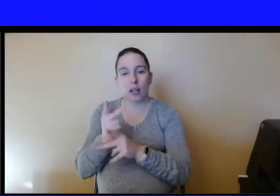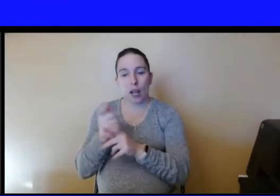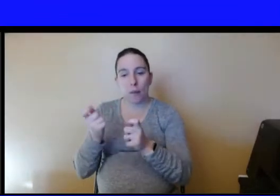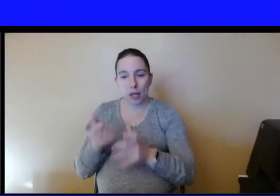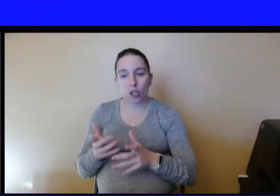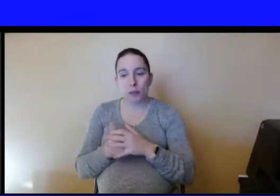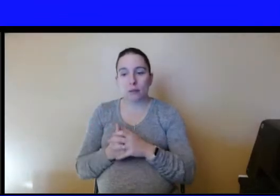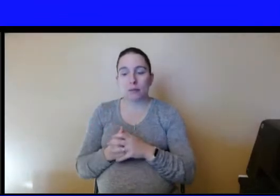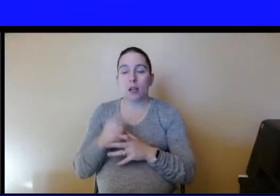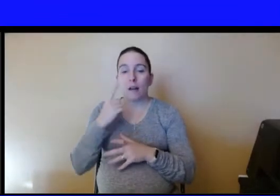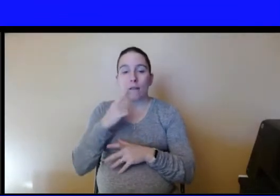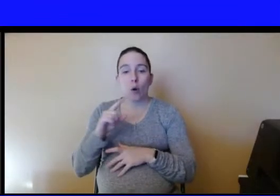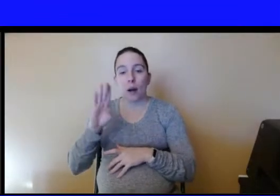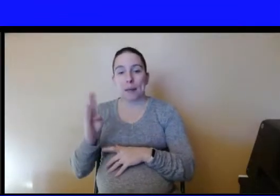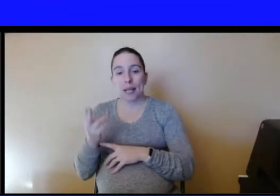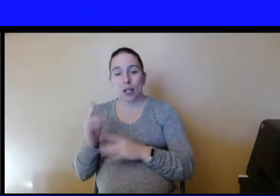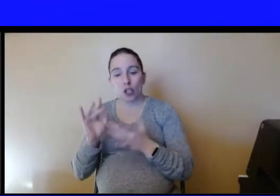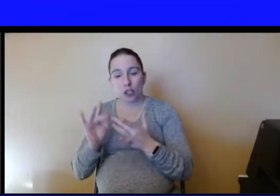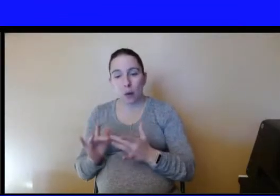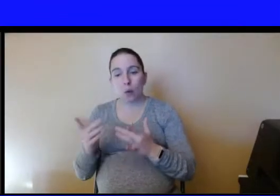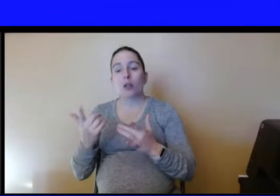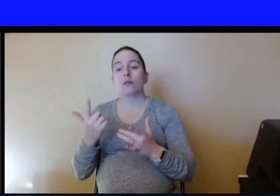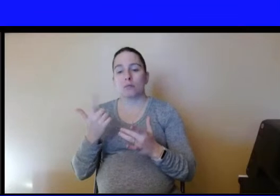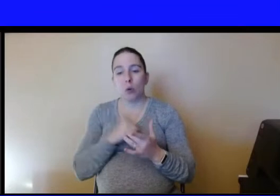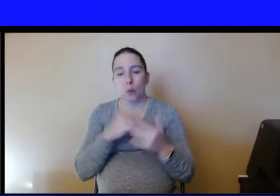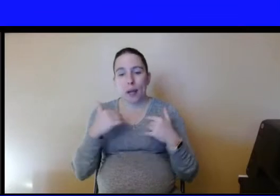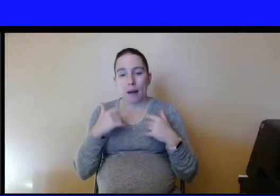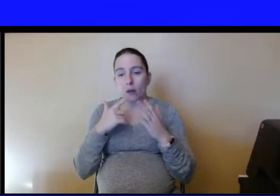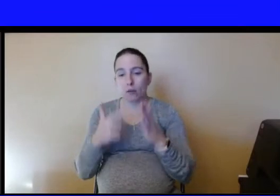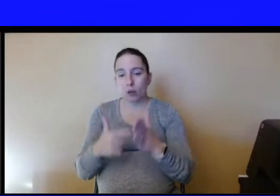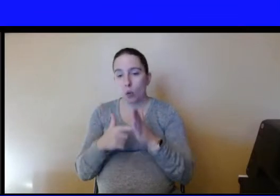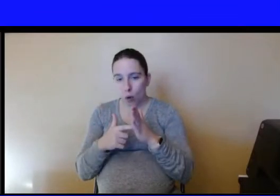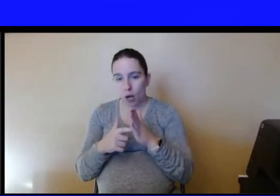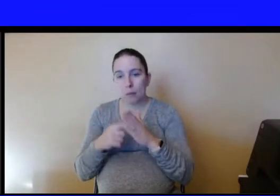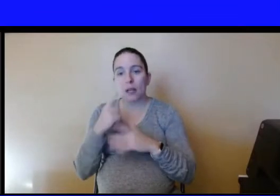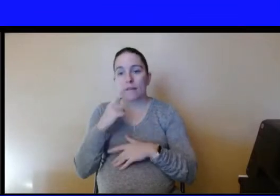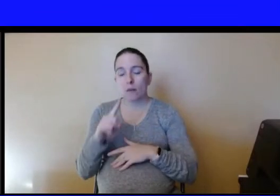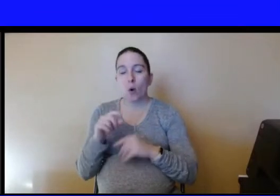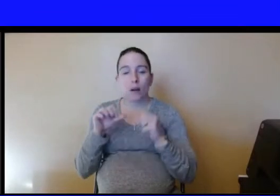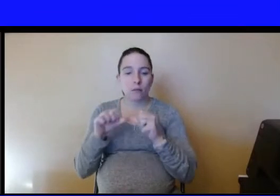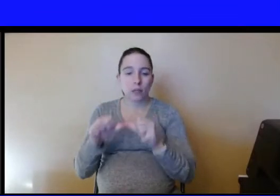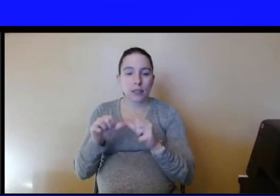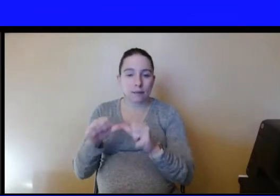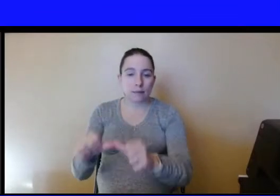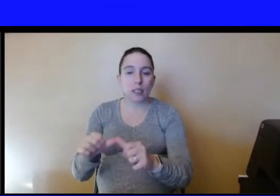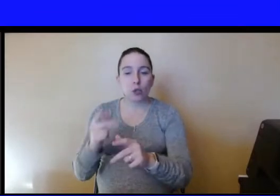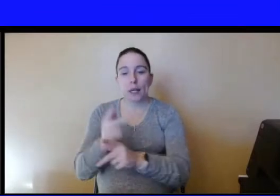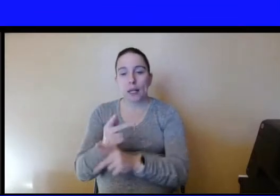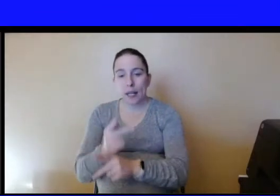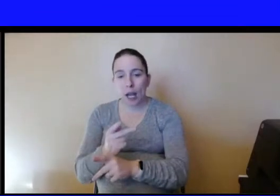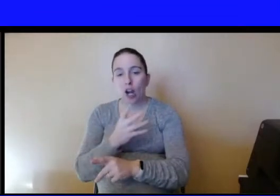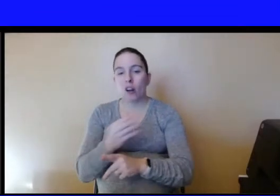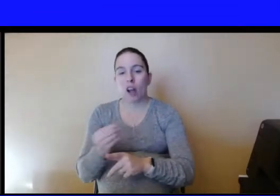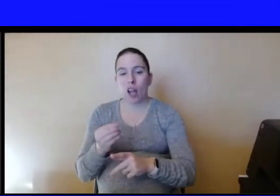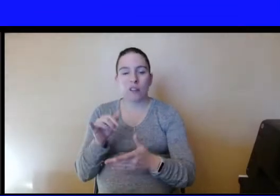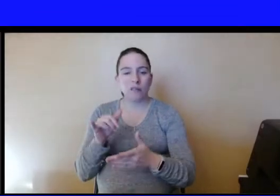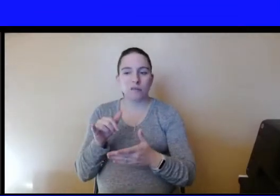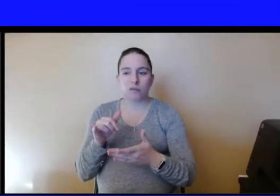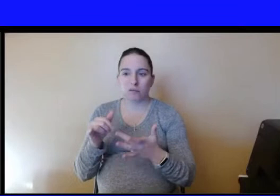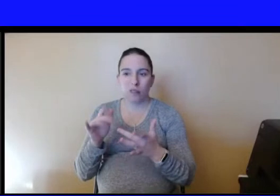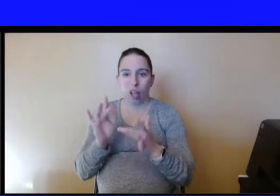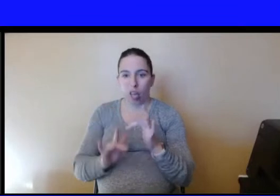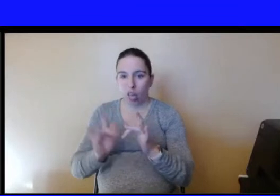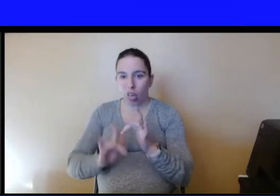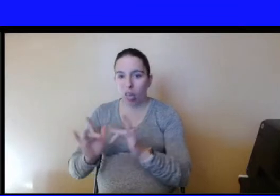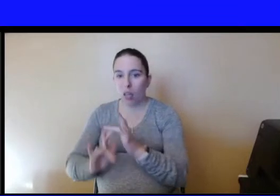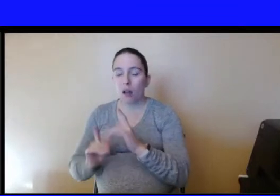so there is very, very little disruption. For the 5%, we are approving 6-month transition period. So